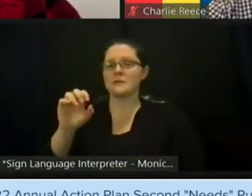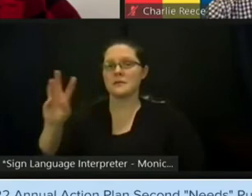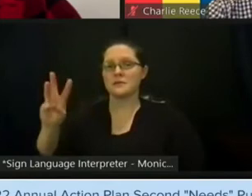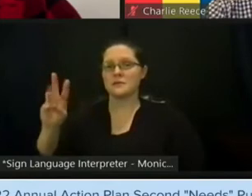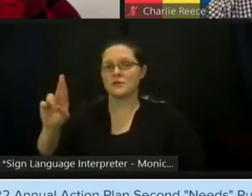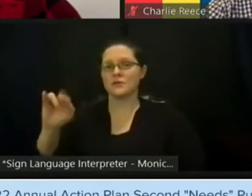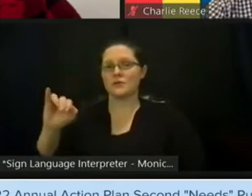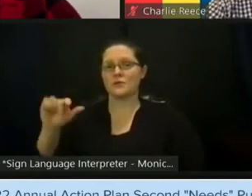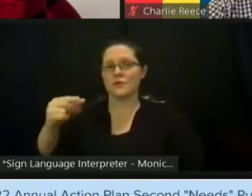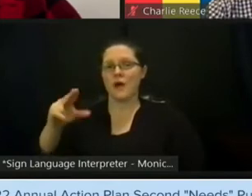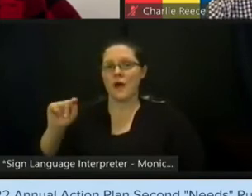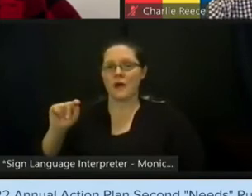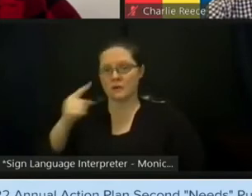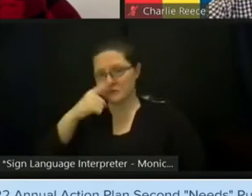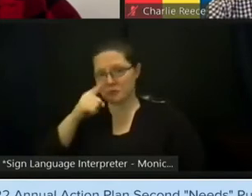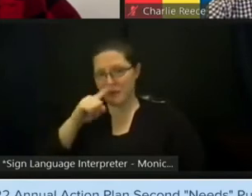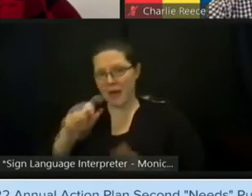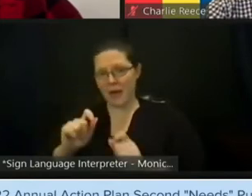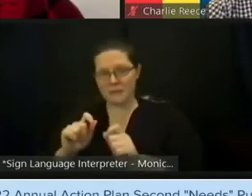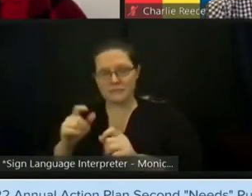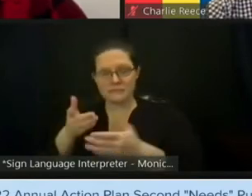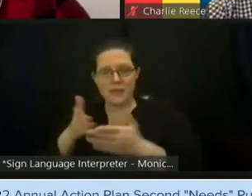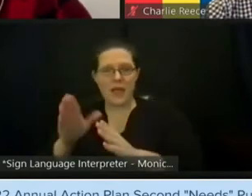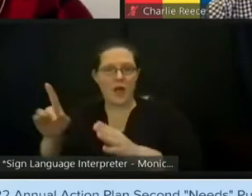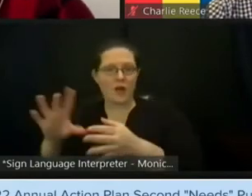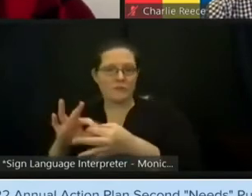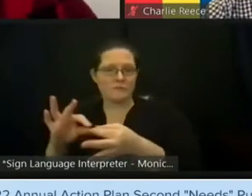Clerk, can you please make Ms. Wright available to be heard?